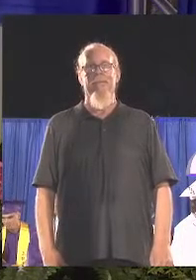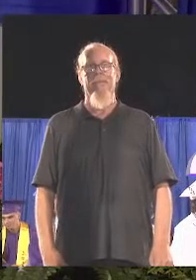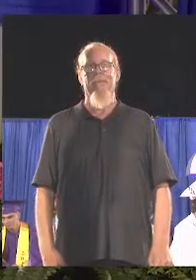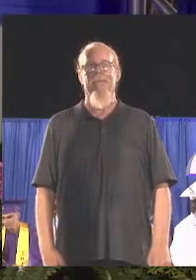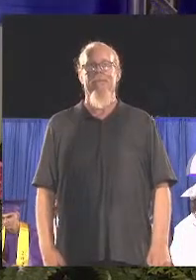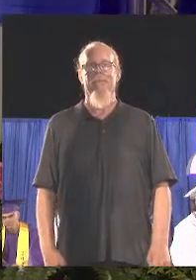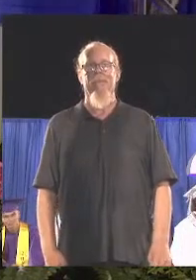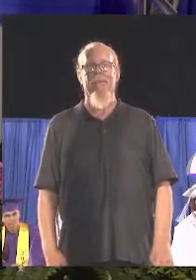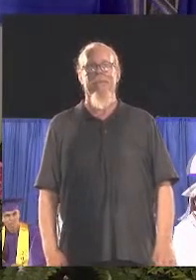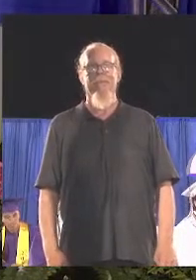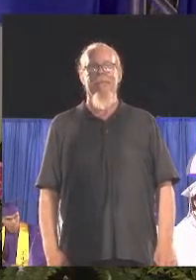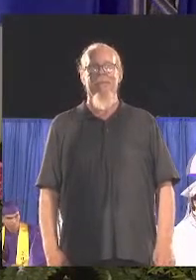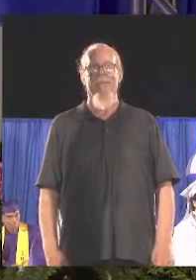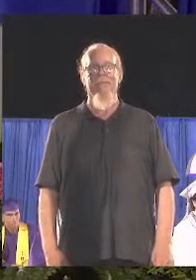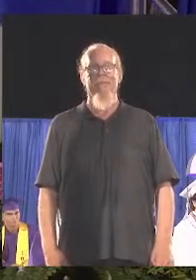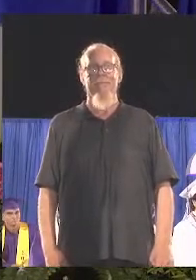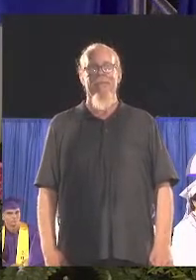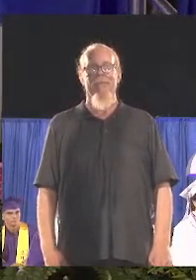What was the G?